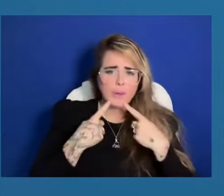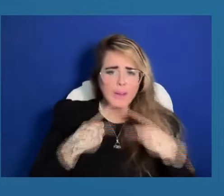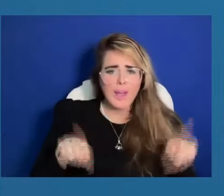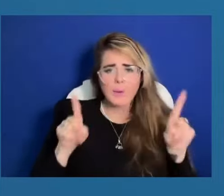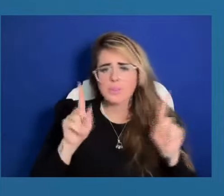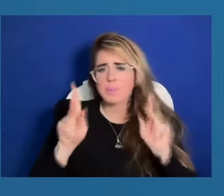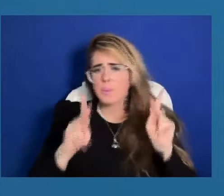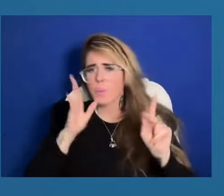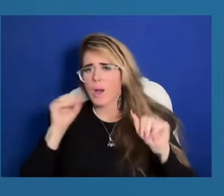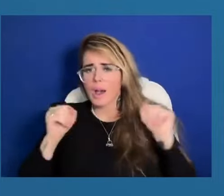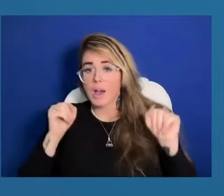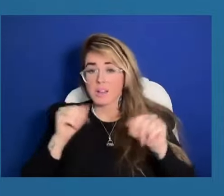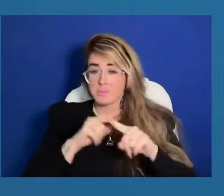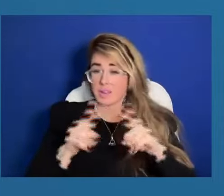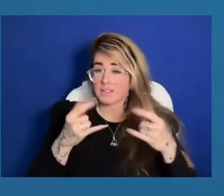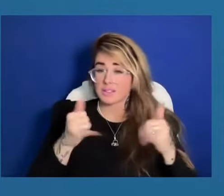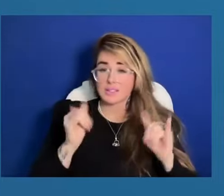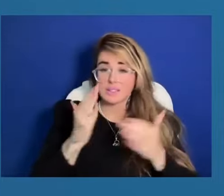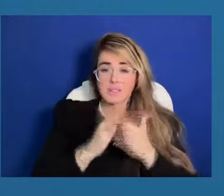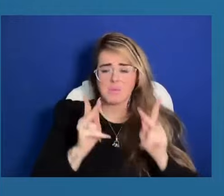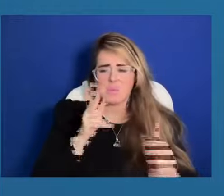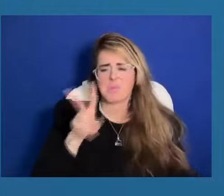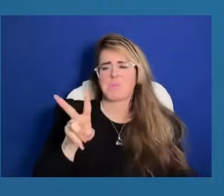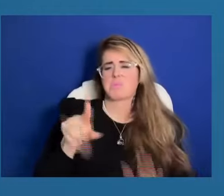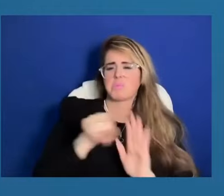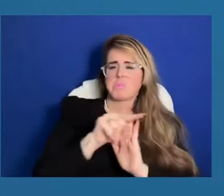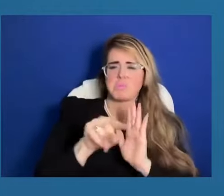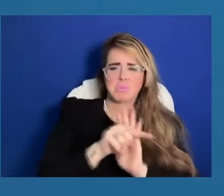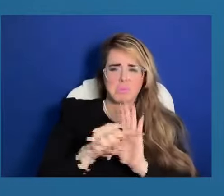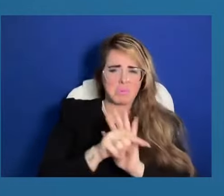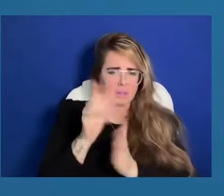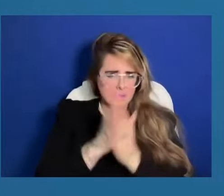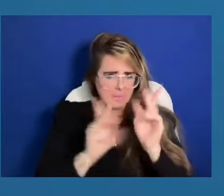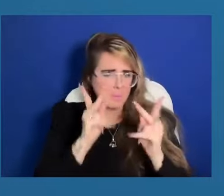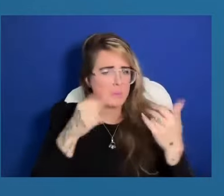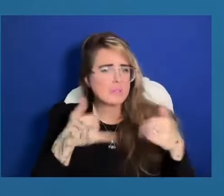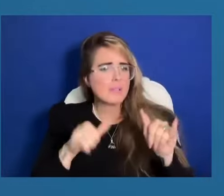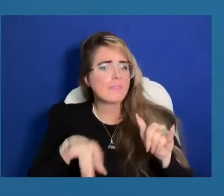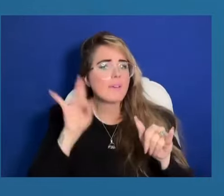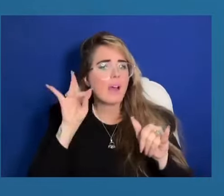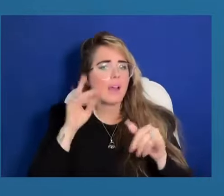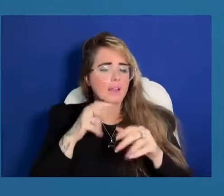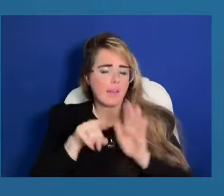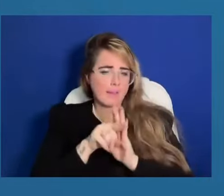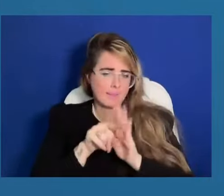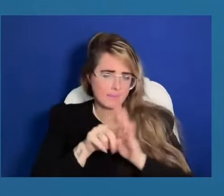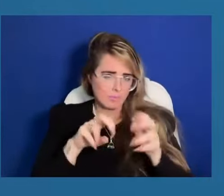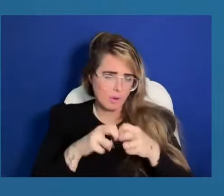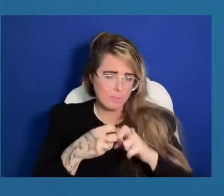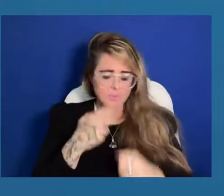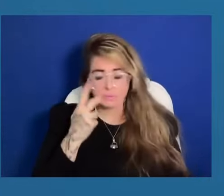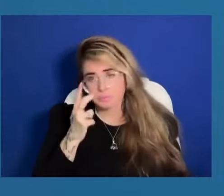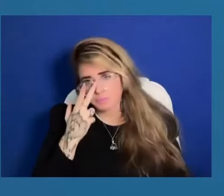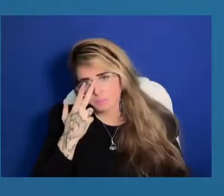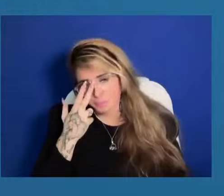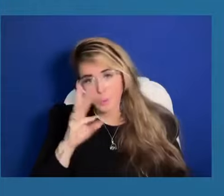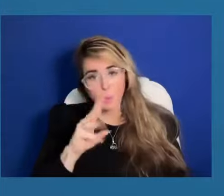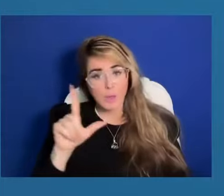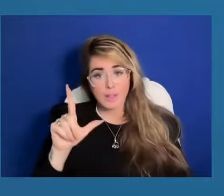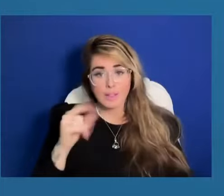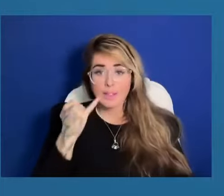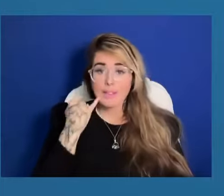there's still going to be people who are naysayers and going to find some things that are wrong. Well, if you're